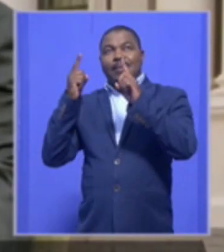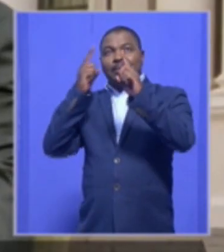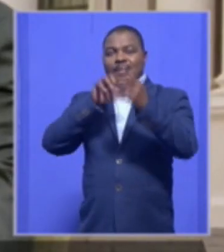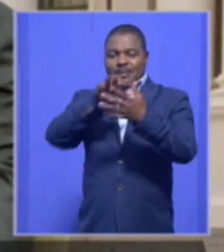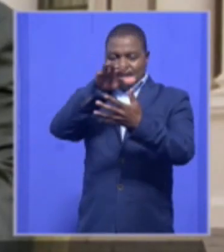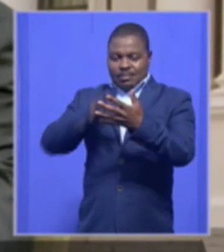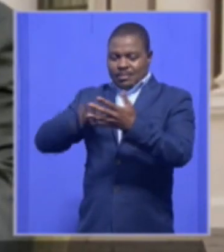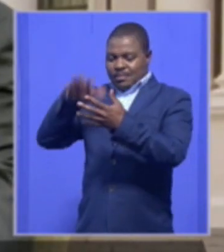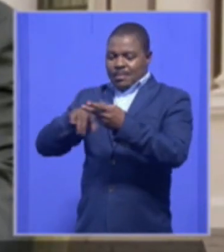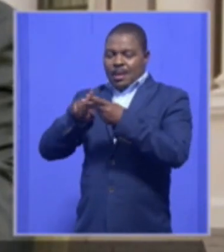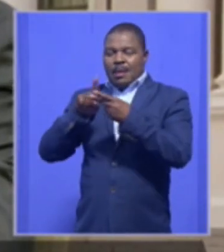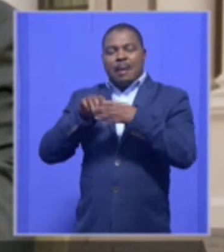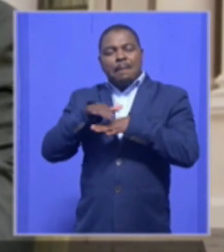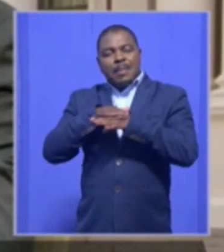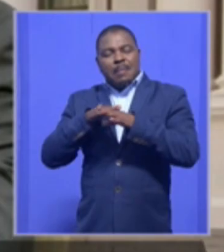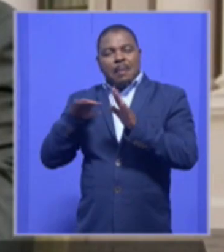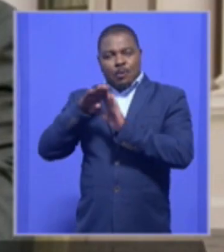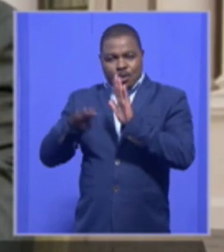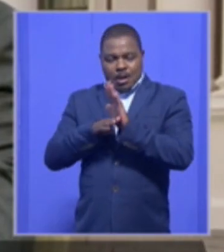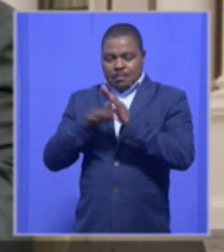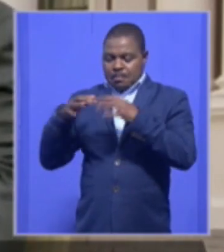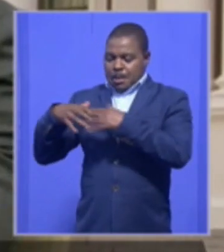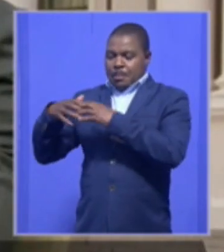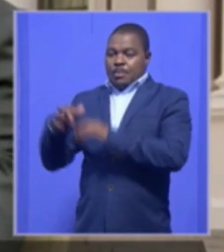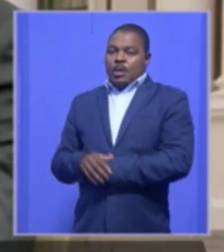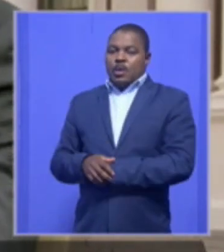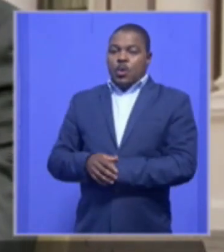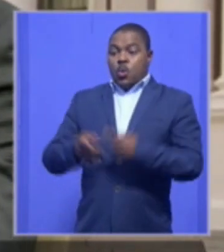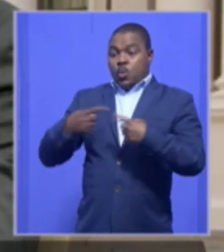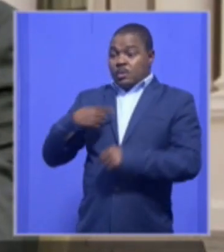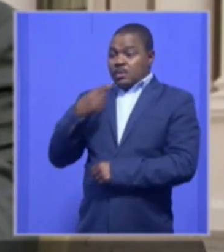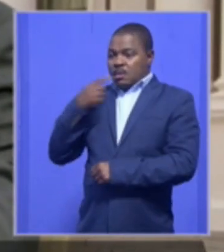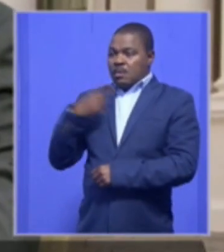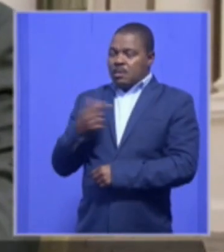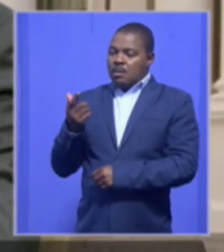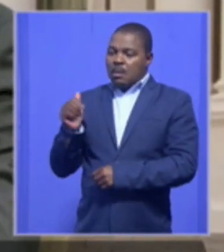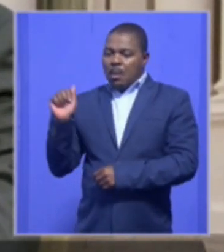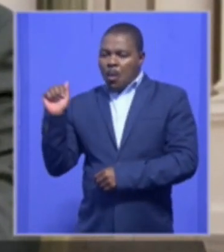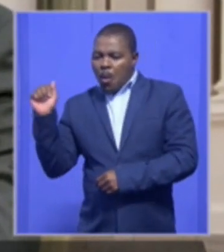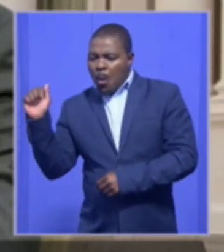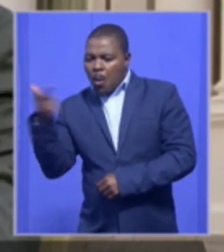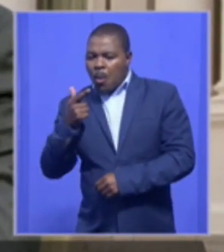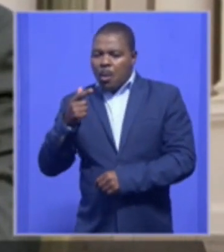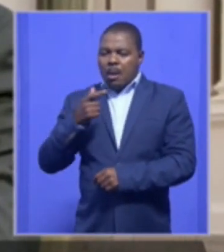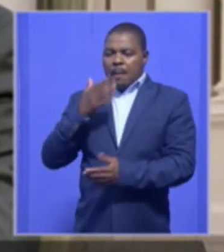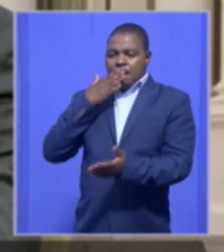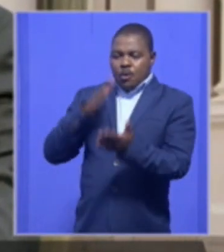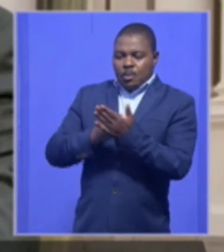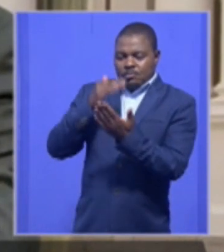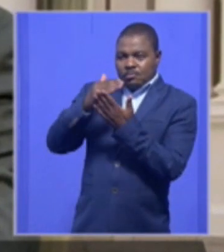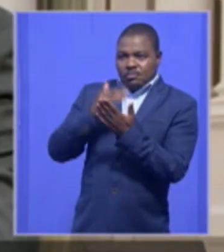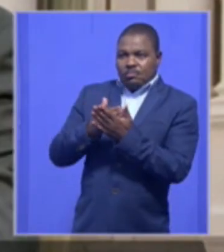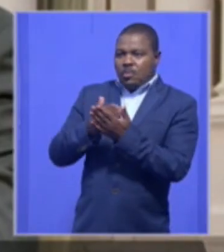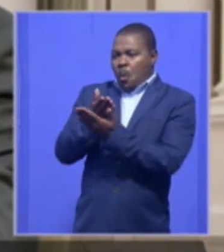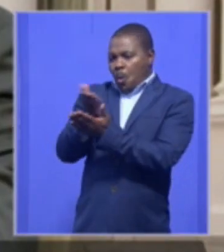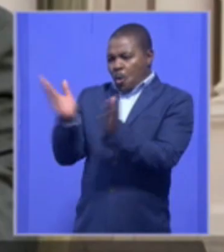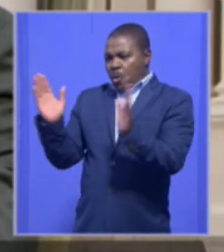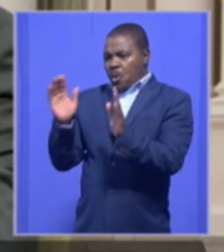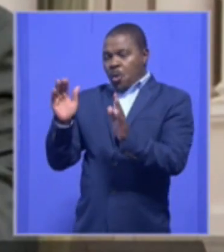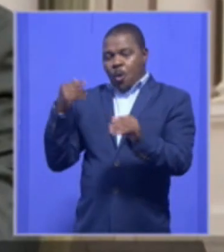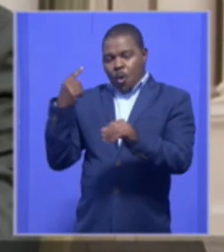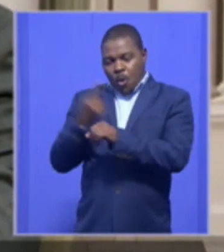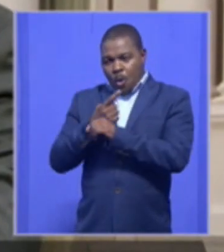minimum program and said, if we look at all our manifestos, all of us are worried about the